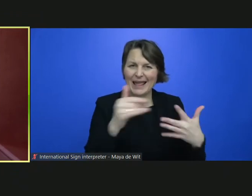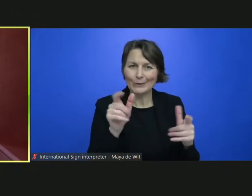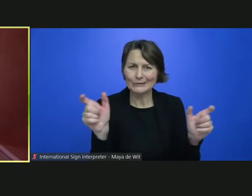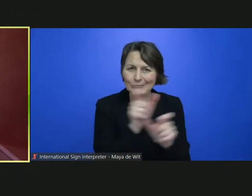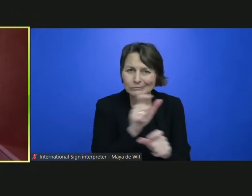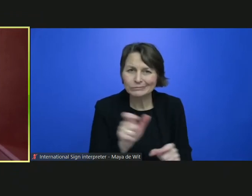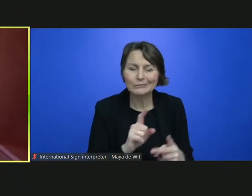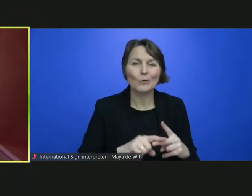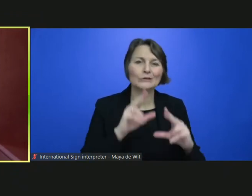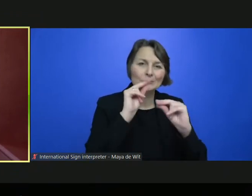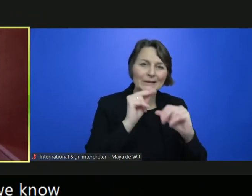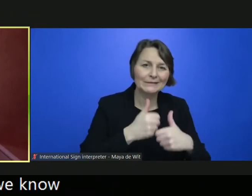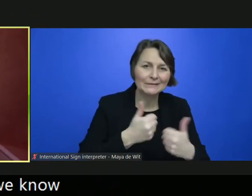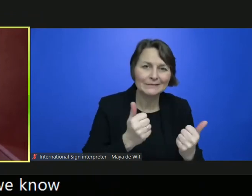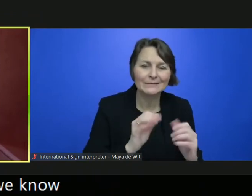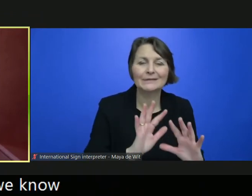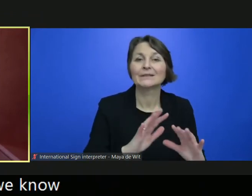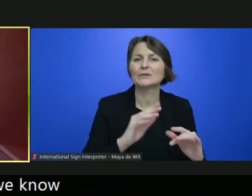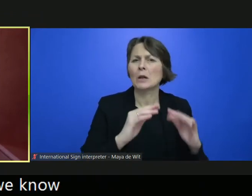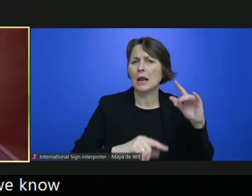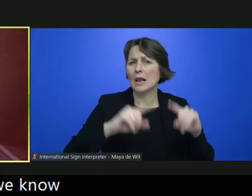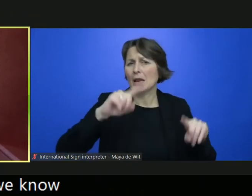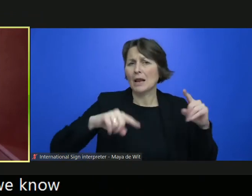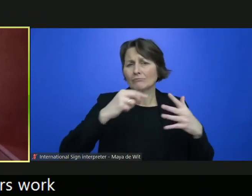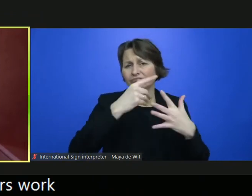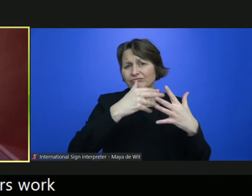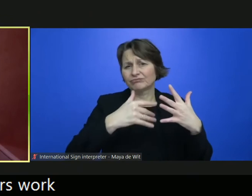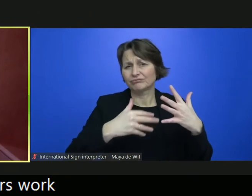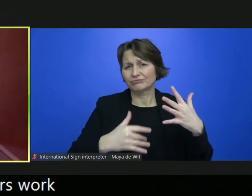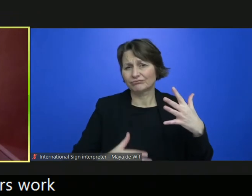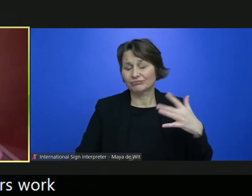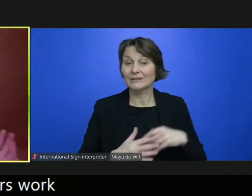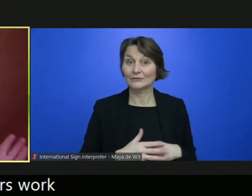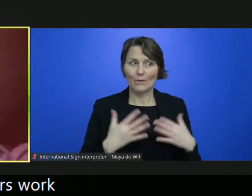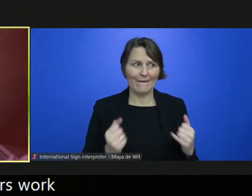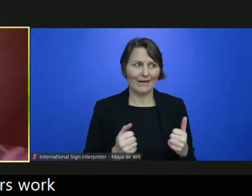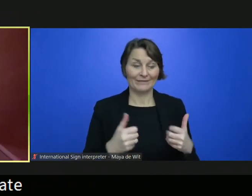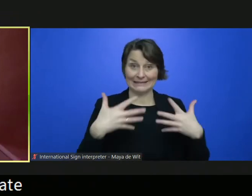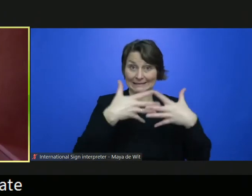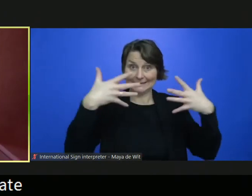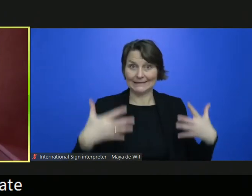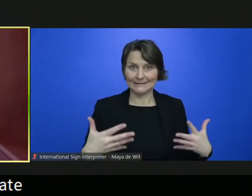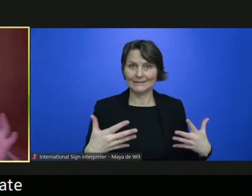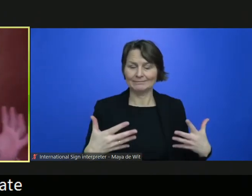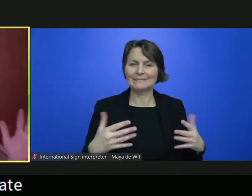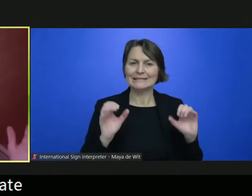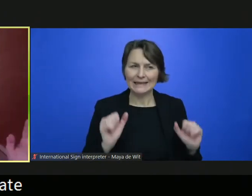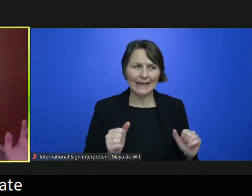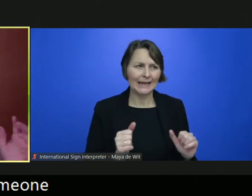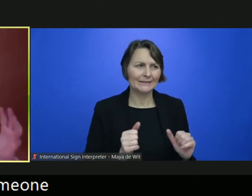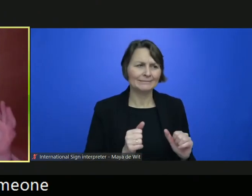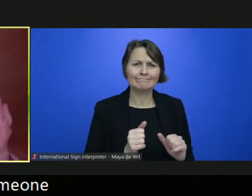speech impairment, and so on and so on. Systems that enable individuals as extreme